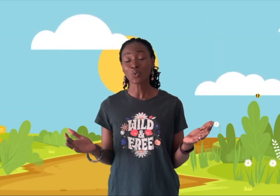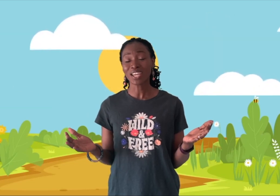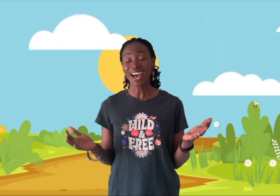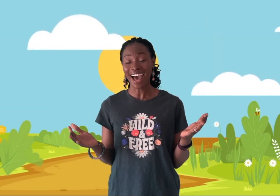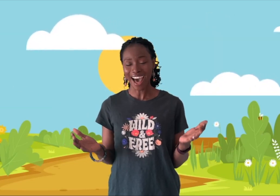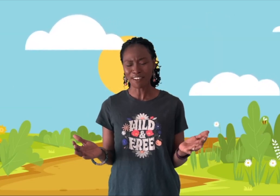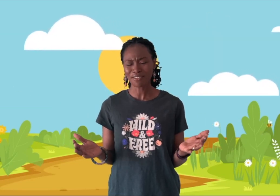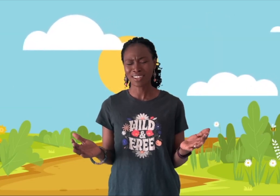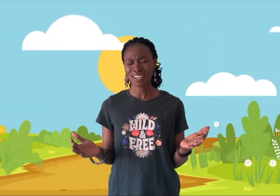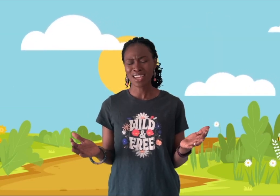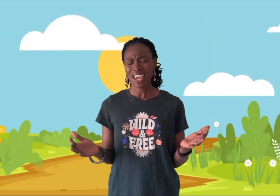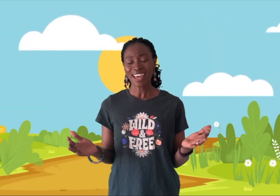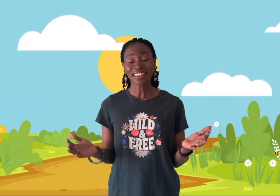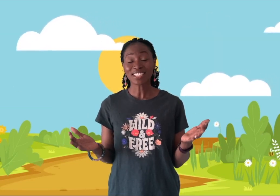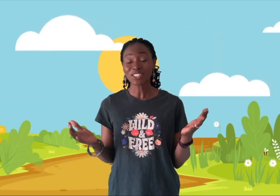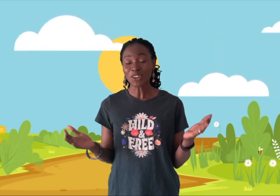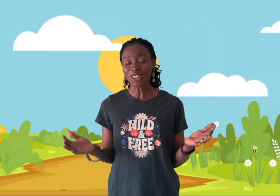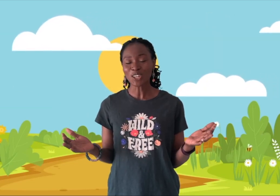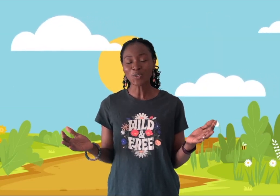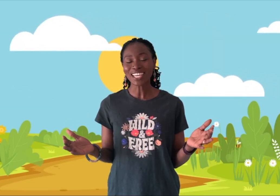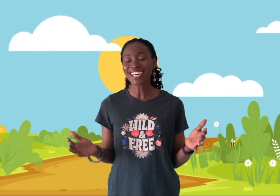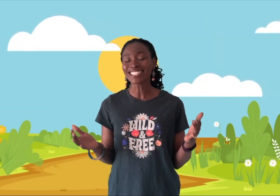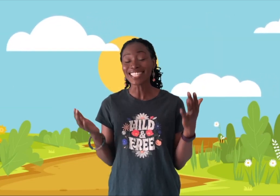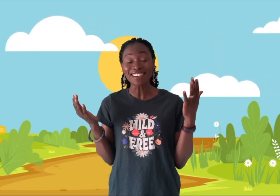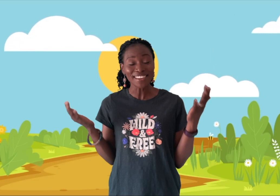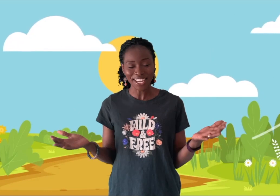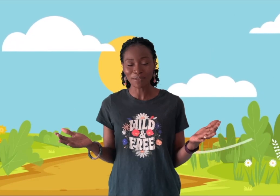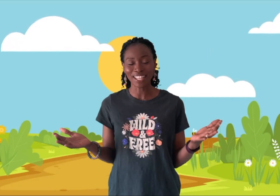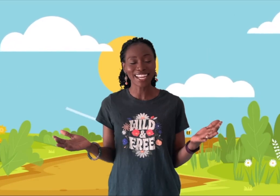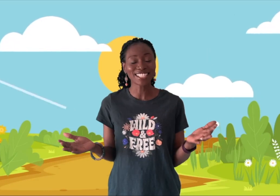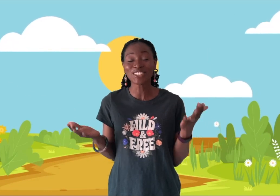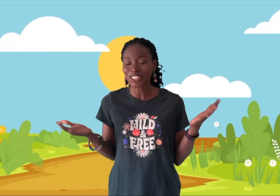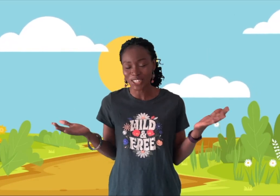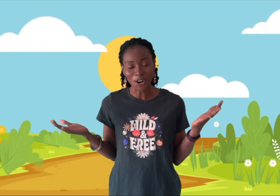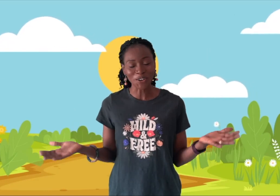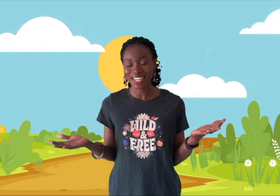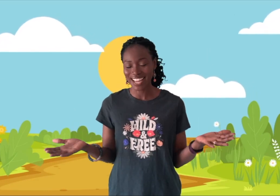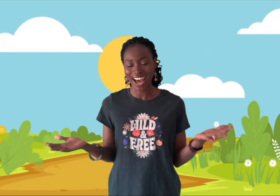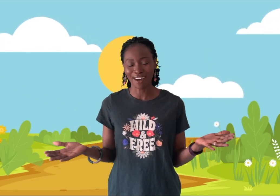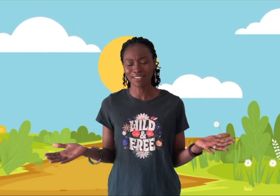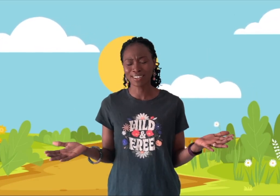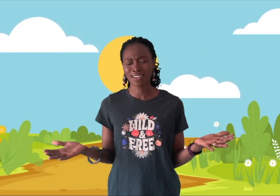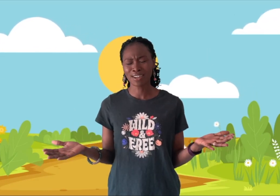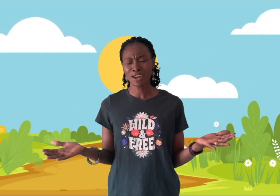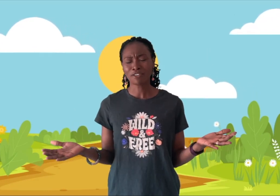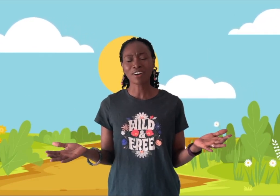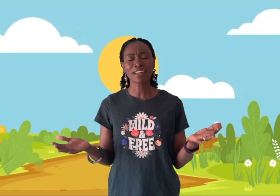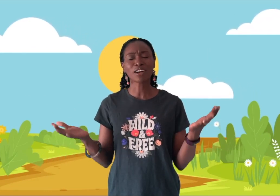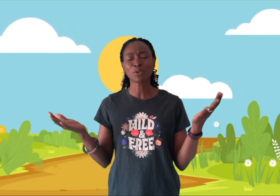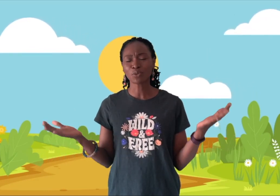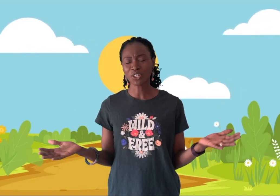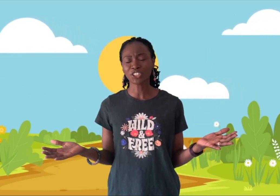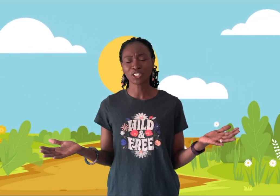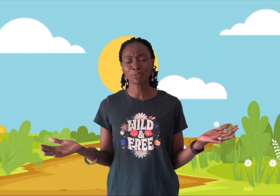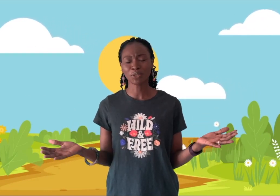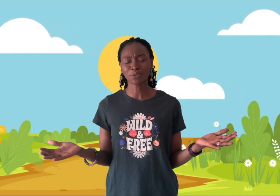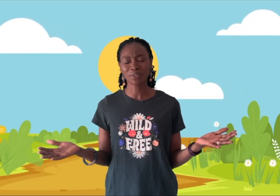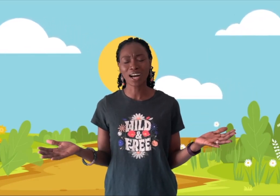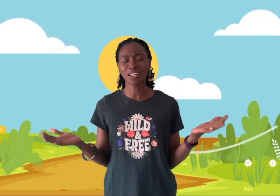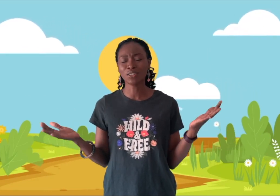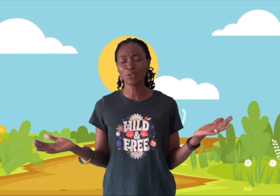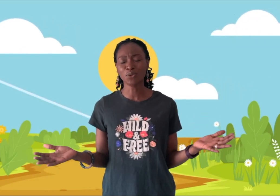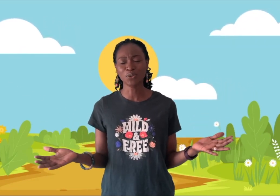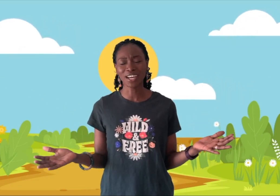everything that we have. And there's nothing we can give Him that He doesn't already have. Father, we worship